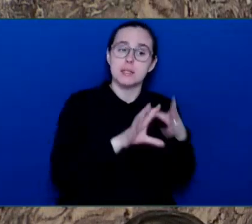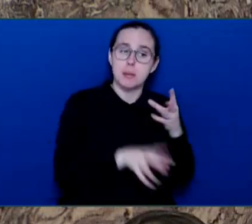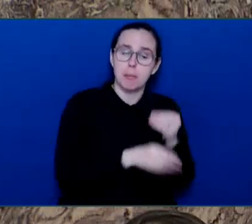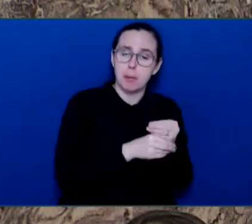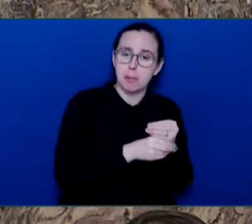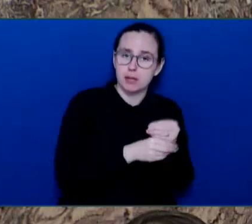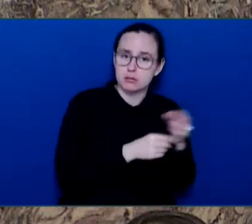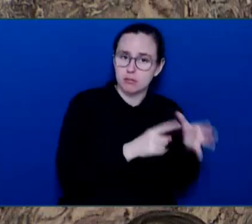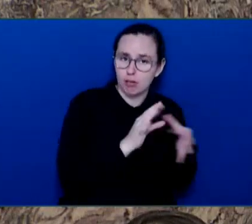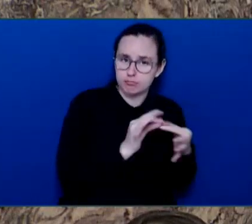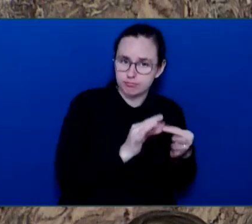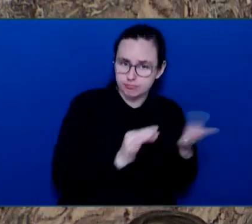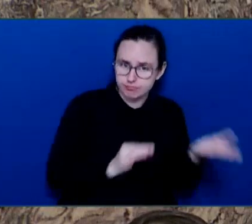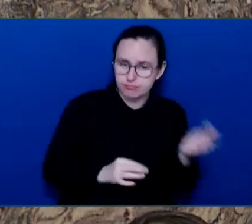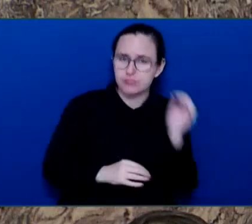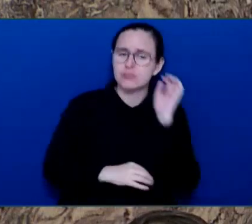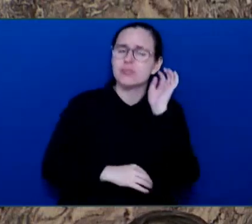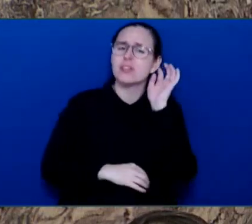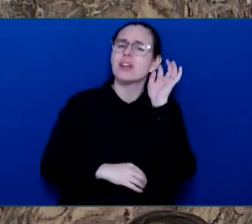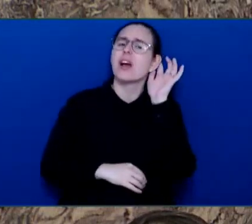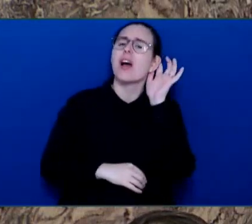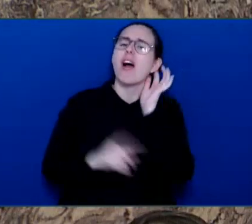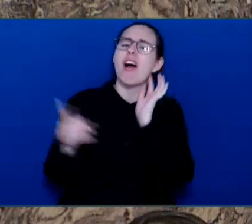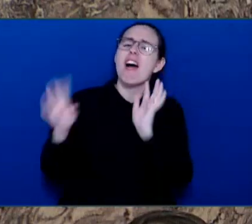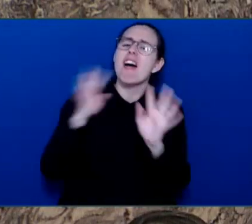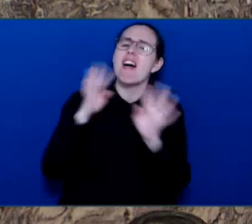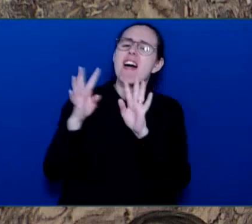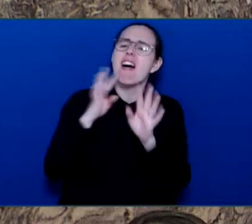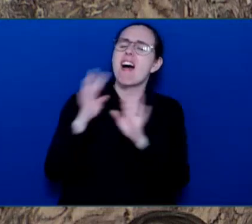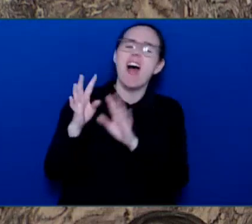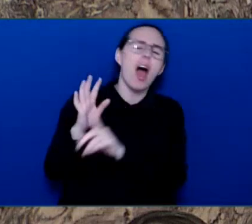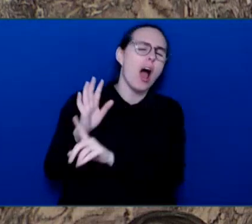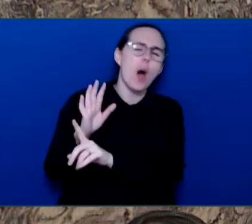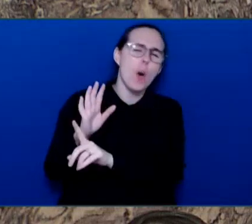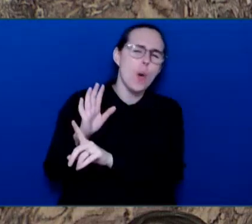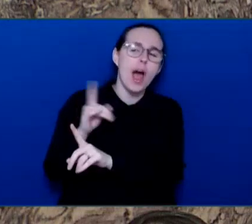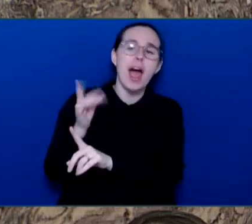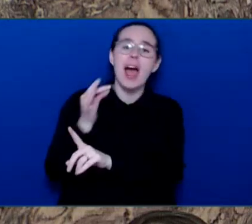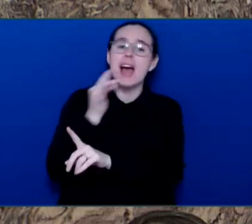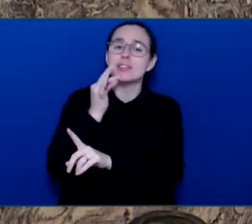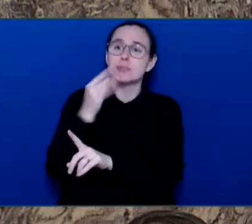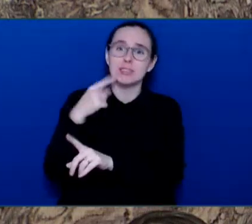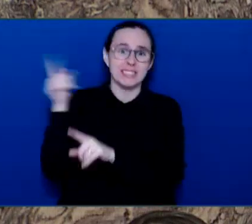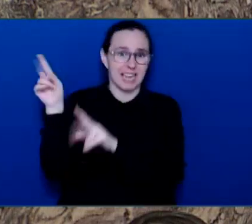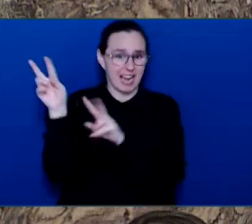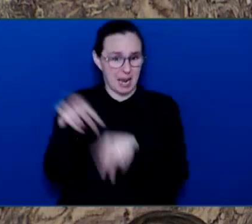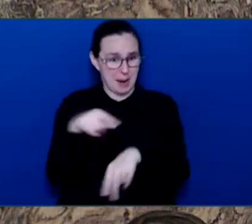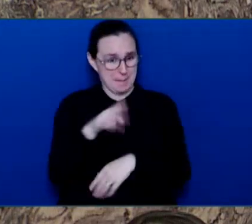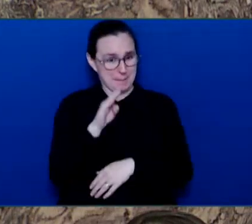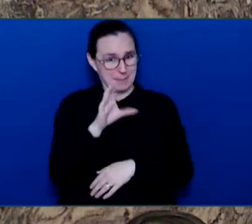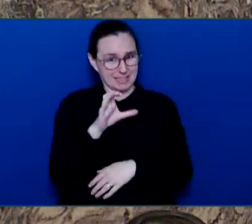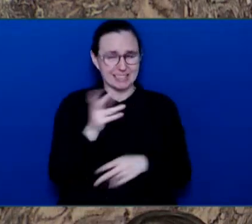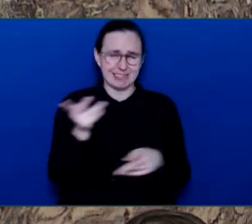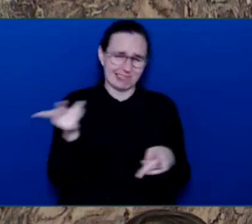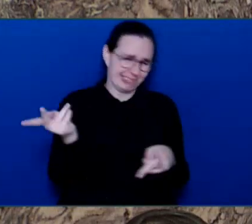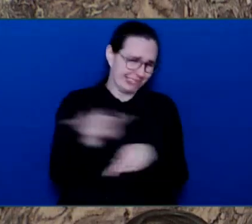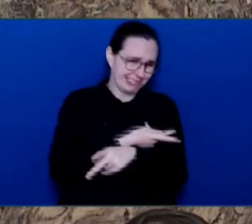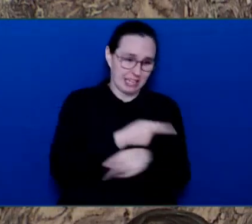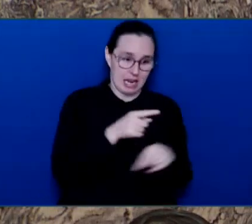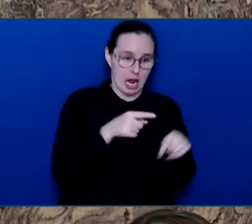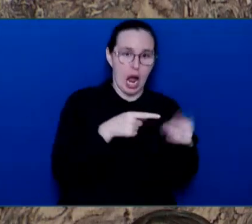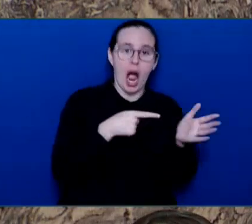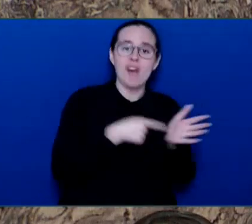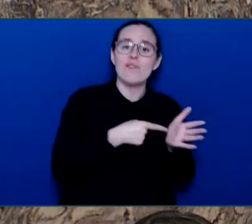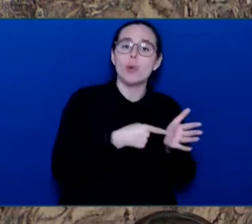BC as one of the most unaffordable places in North America. Nearly 60% more families, and that